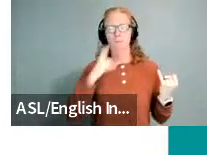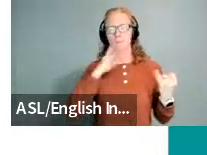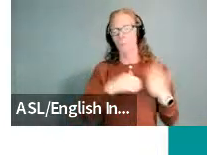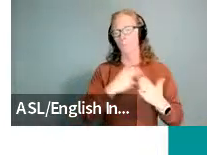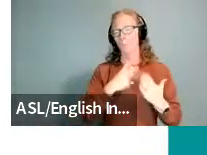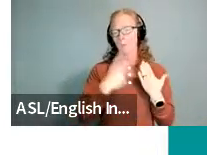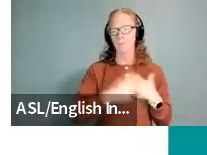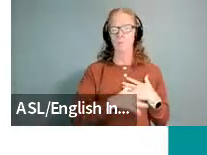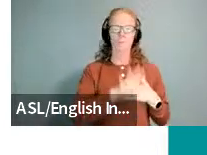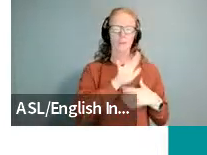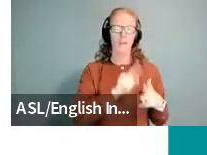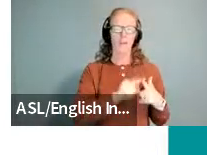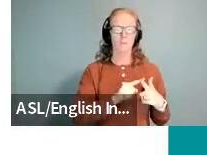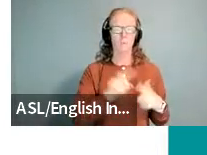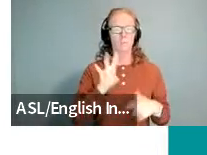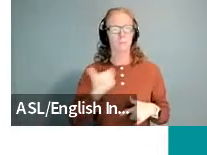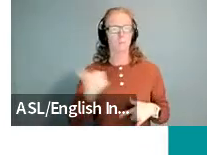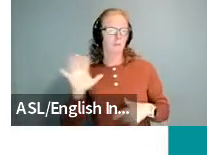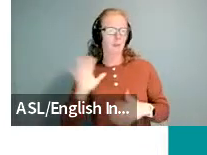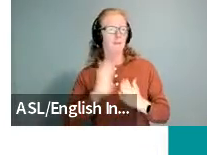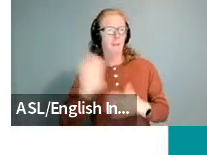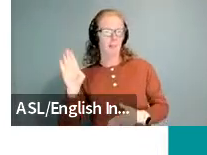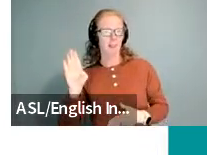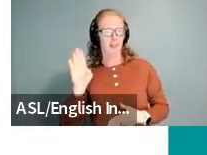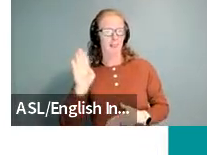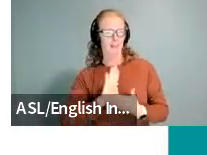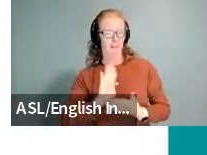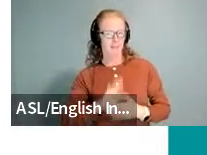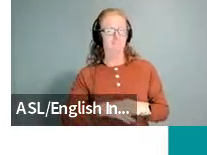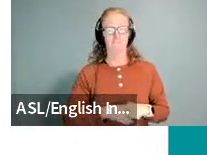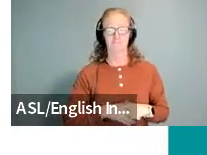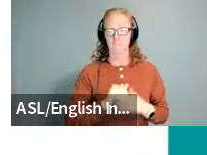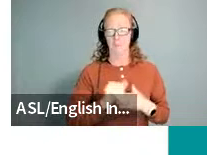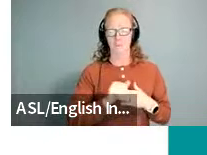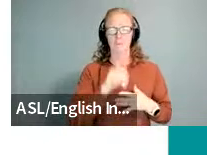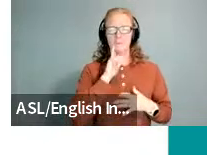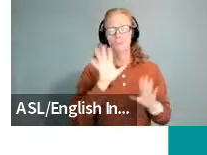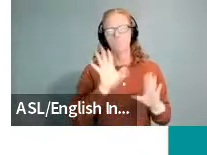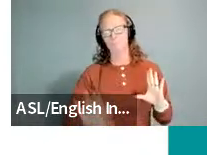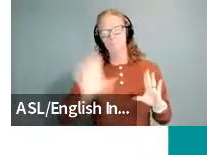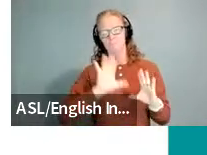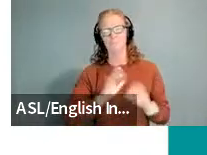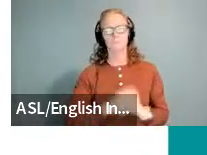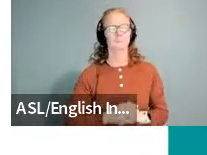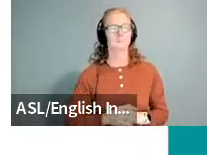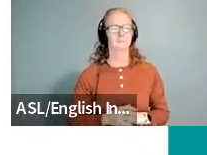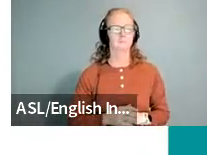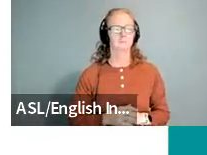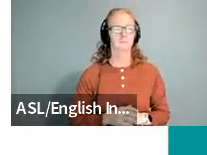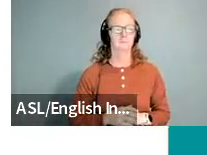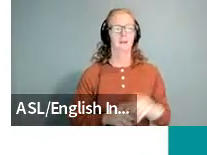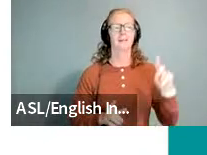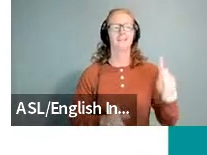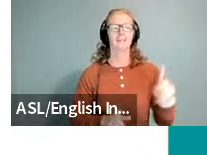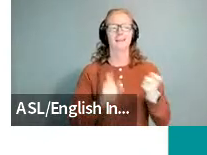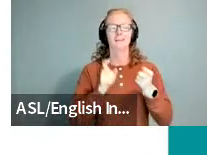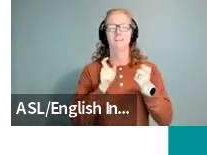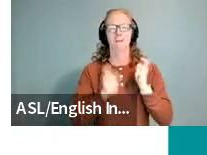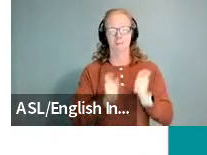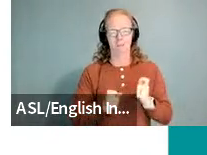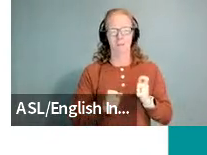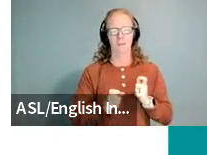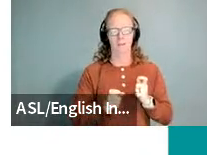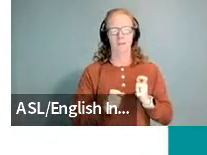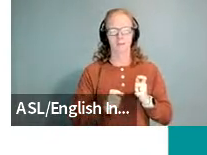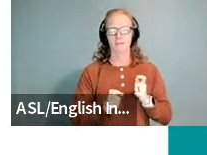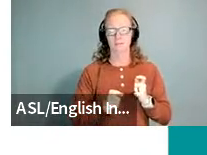somewhere between 5 and 7.5 billion. And as I mentioned, it is the modified locally preferred alternative that I